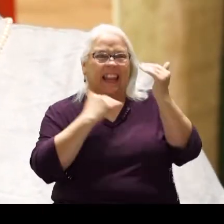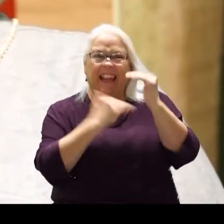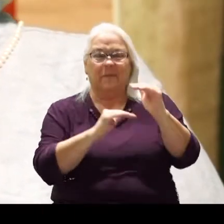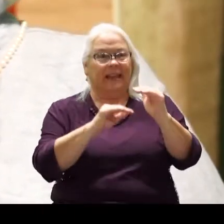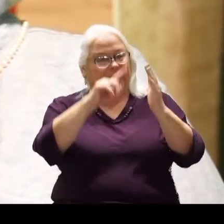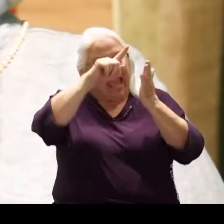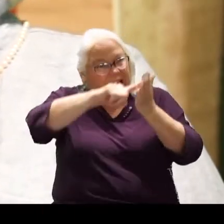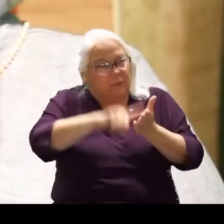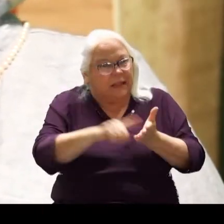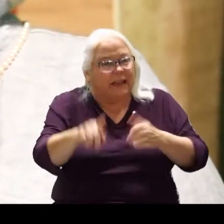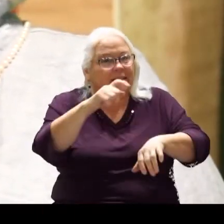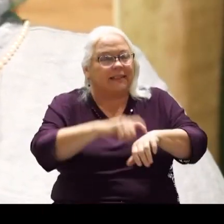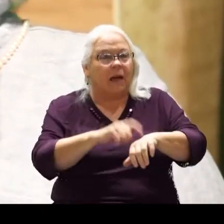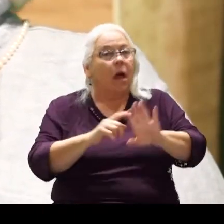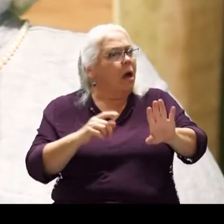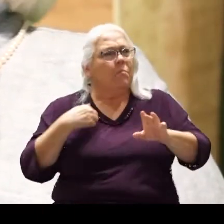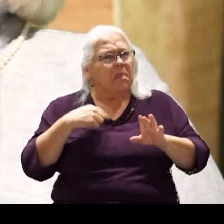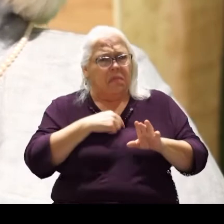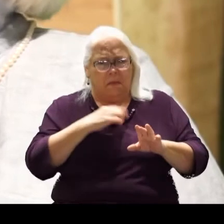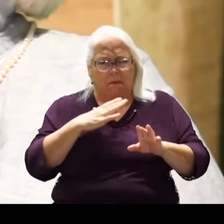but it also limited